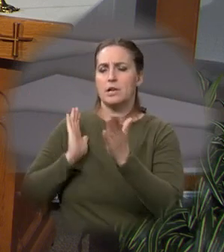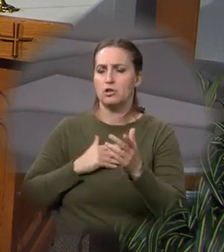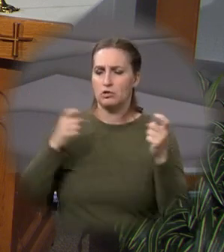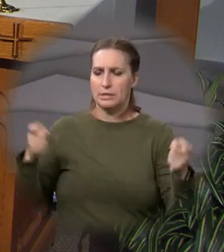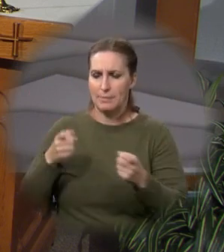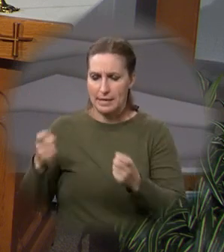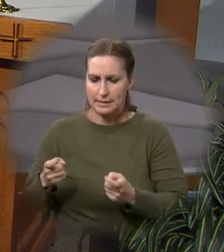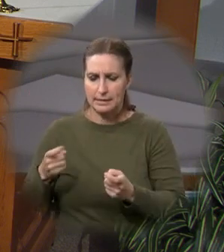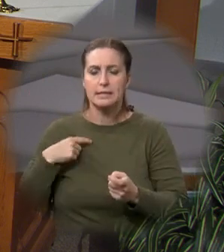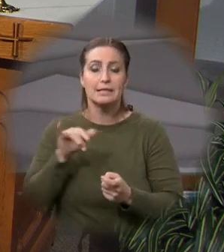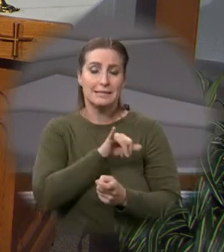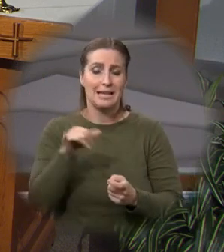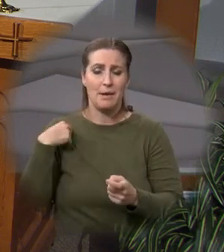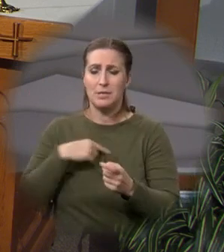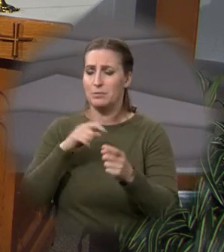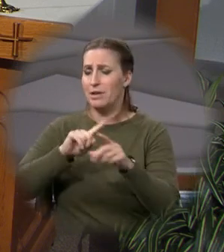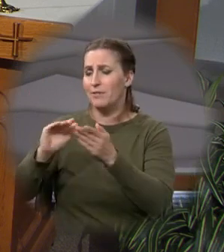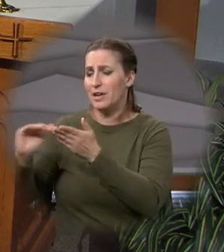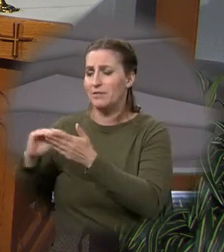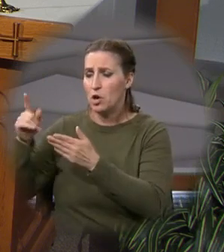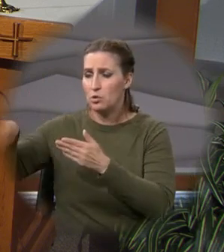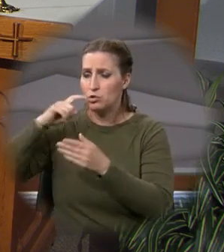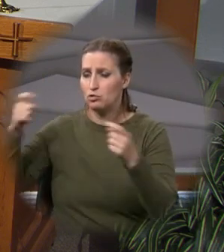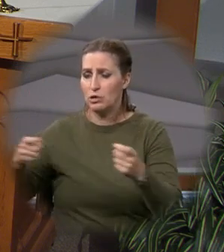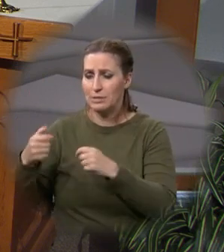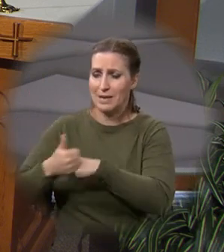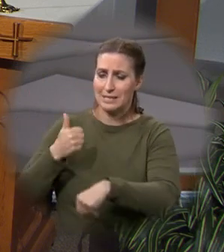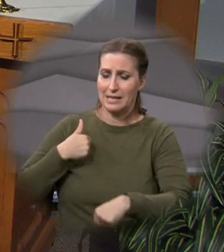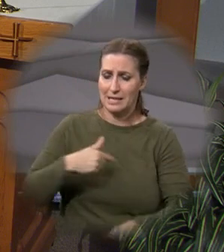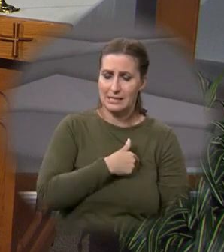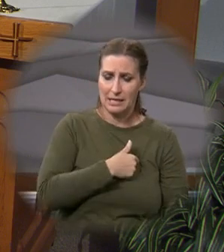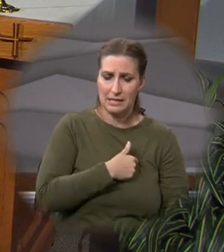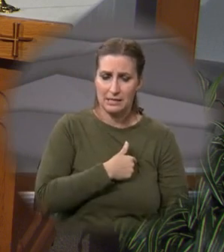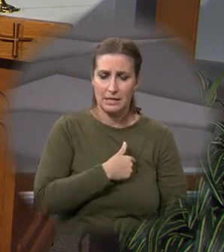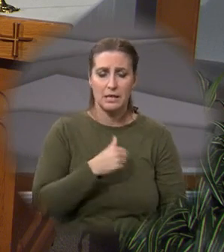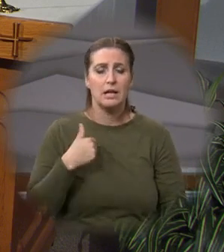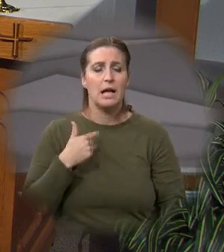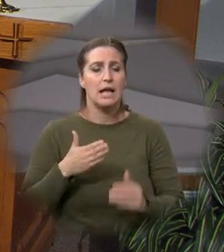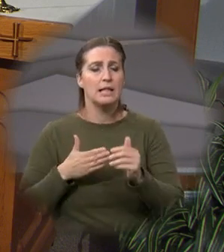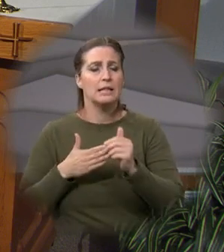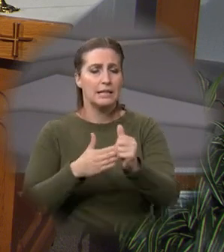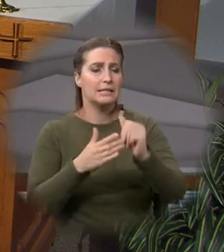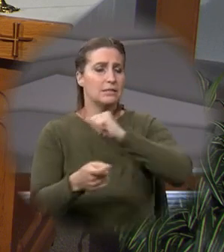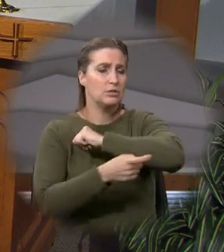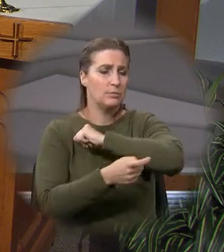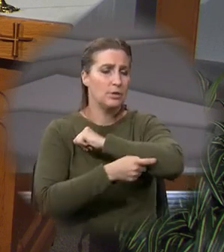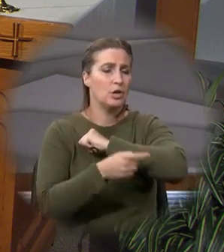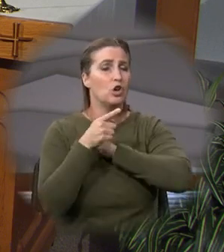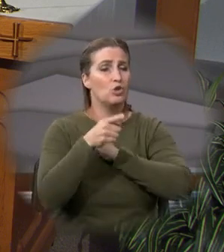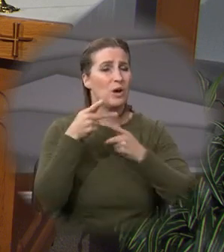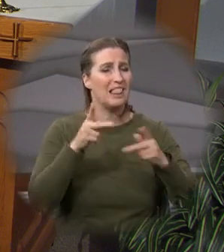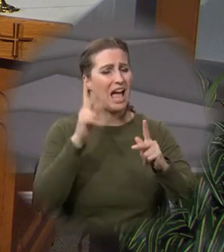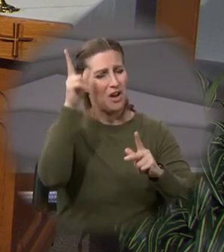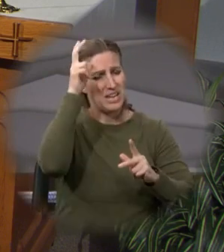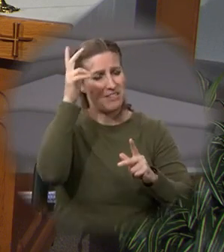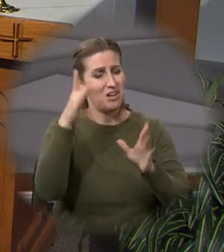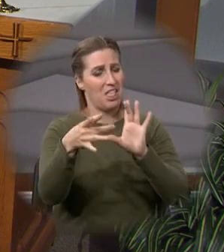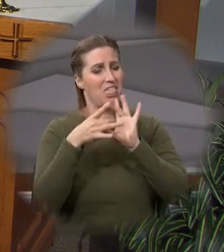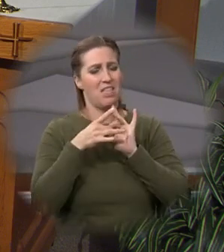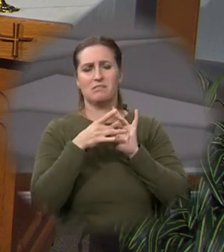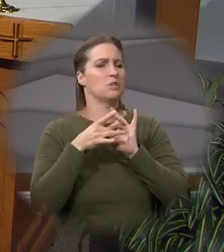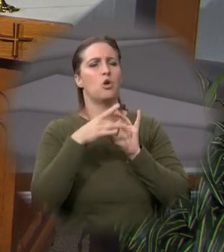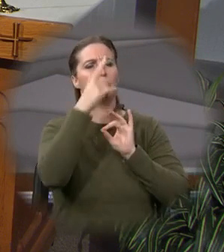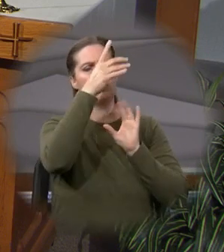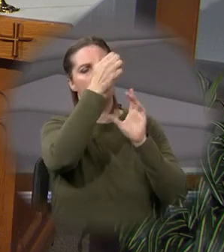forgive us our trespasses, as we forgive those who trespass against us. And lead us not into temptation,